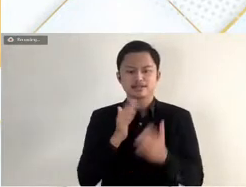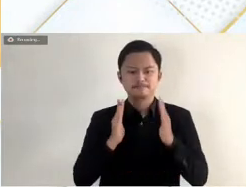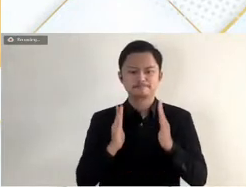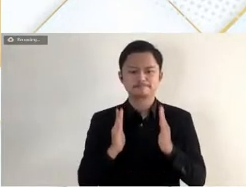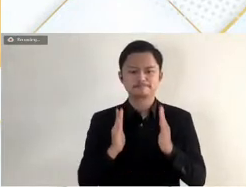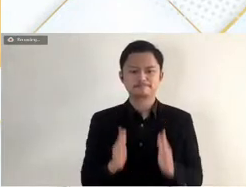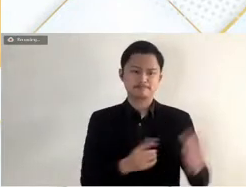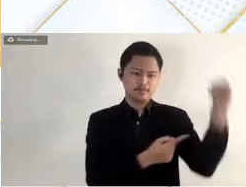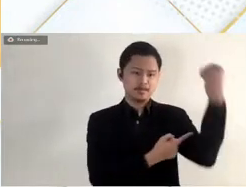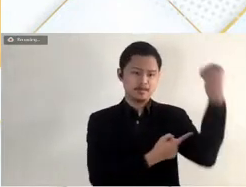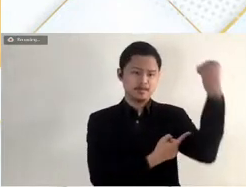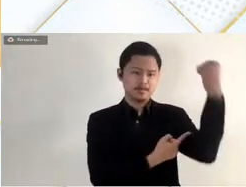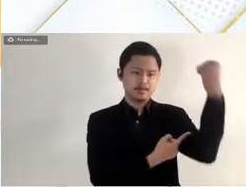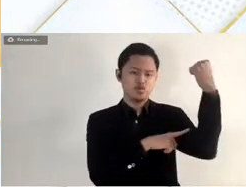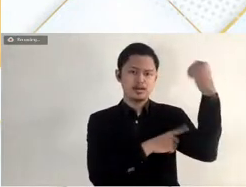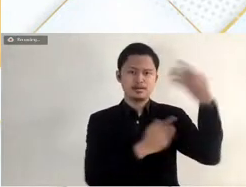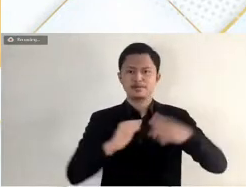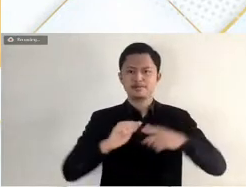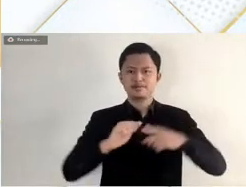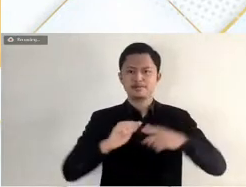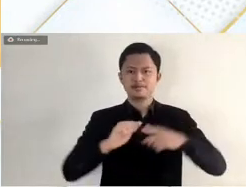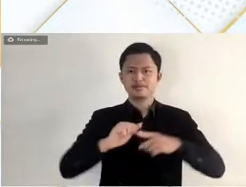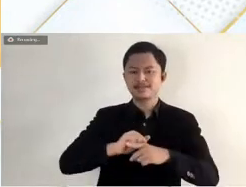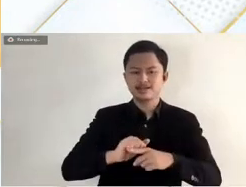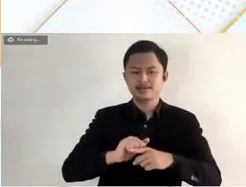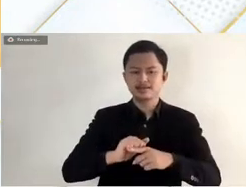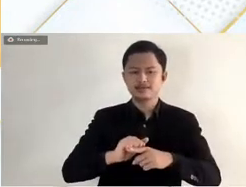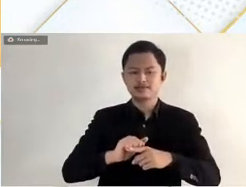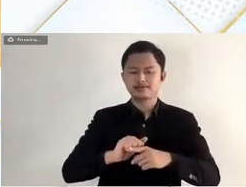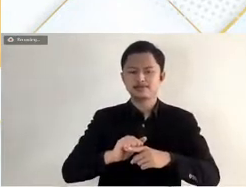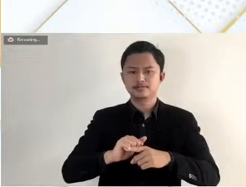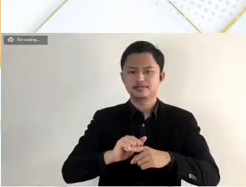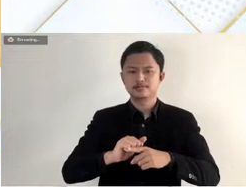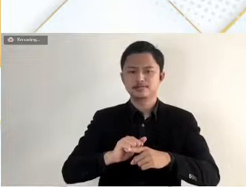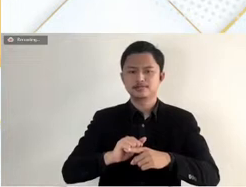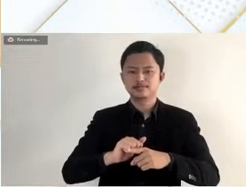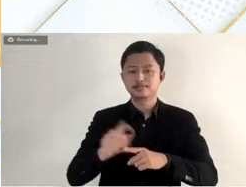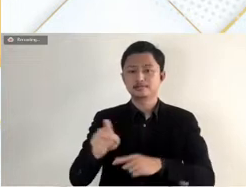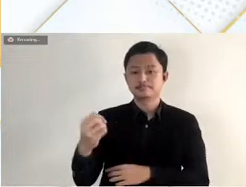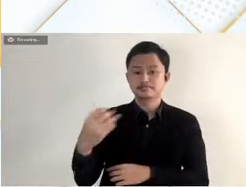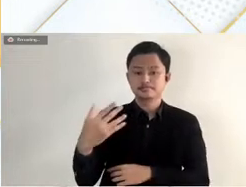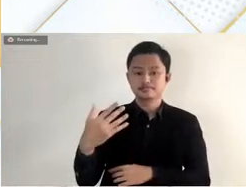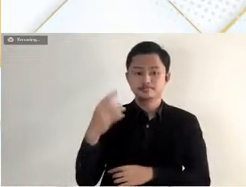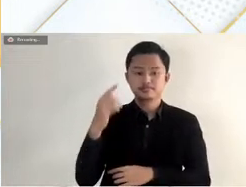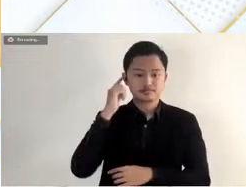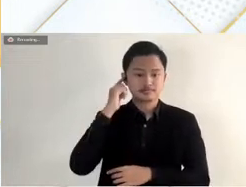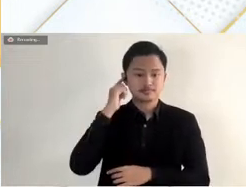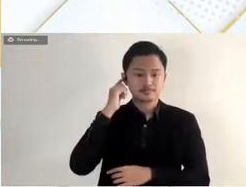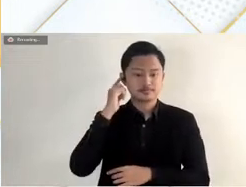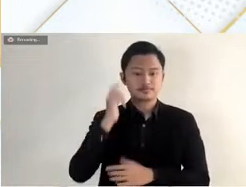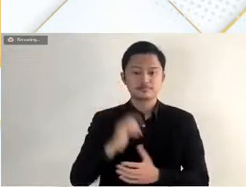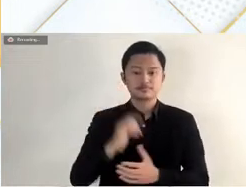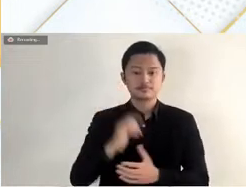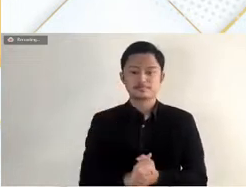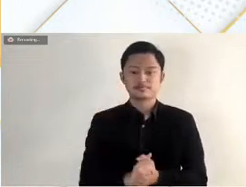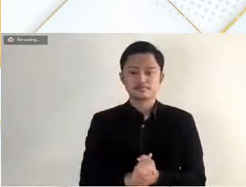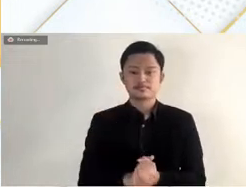ability, training, and ethics. He said that while we